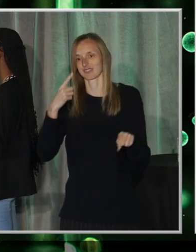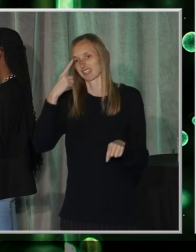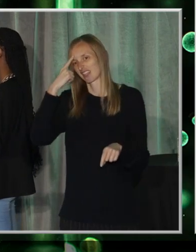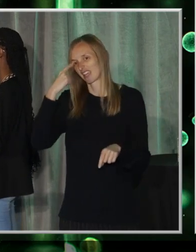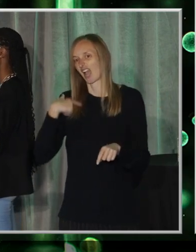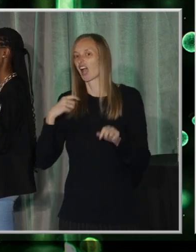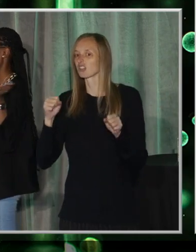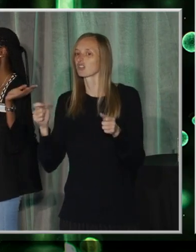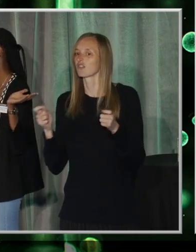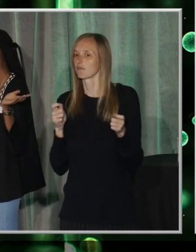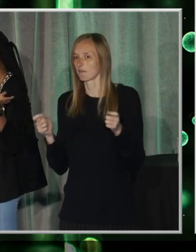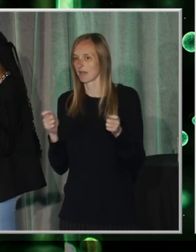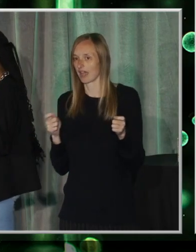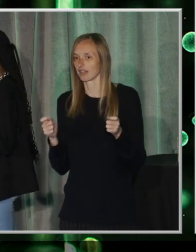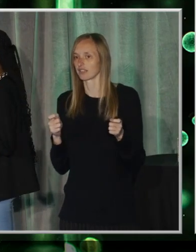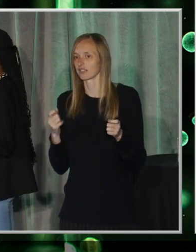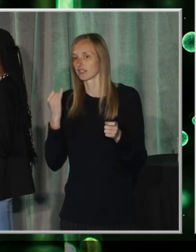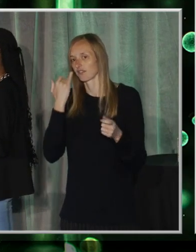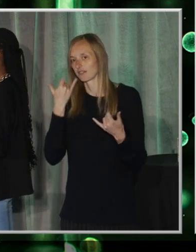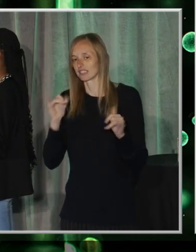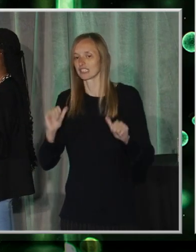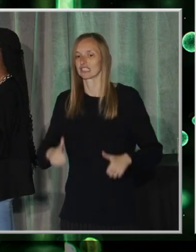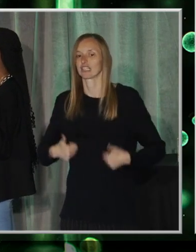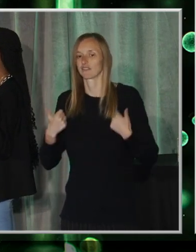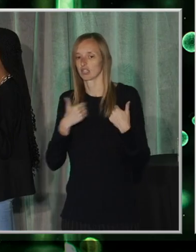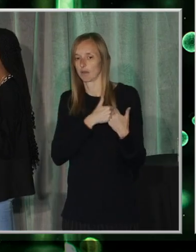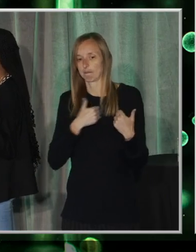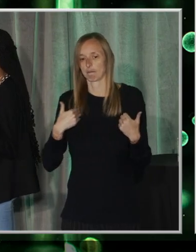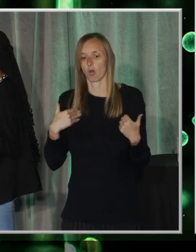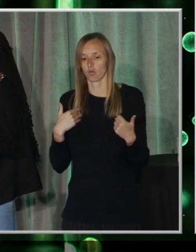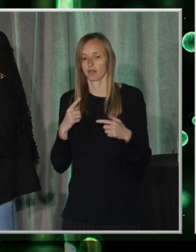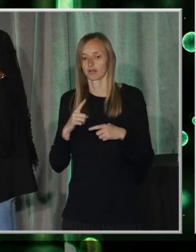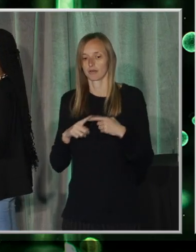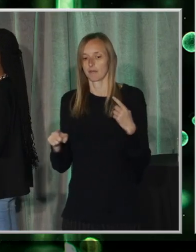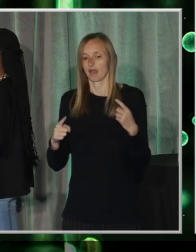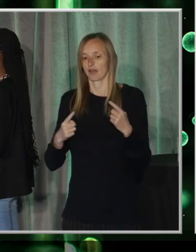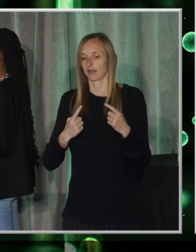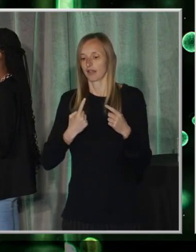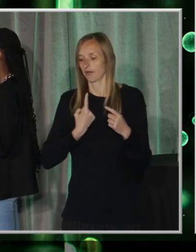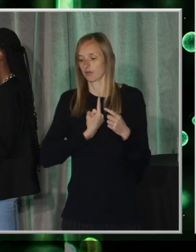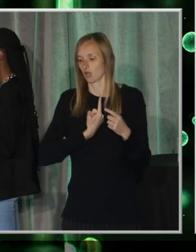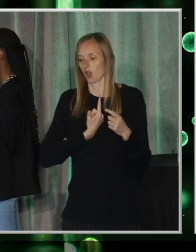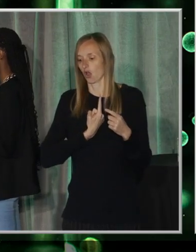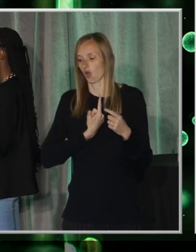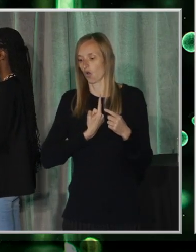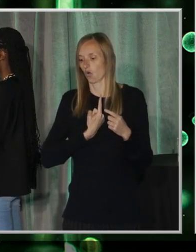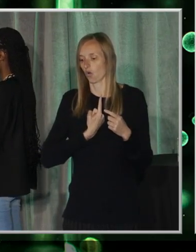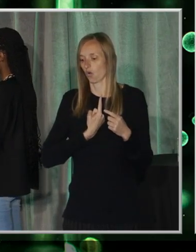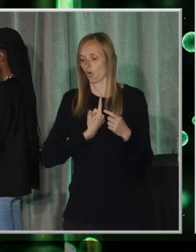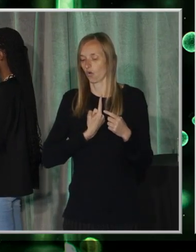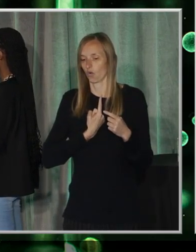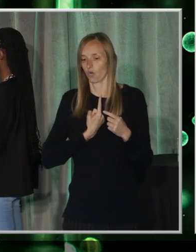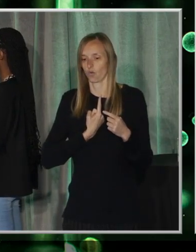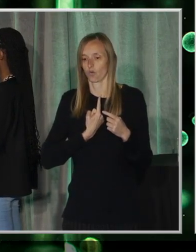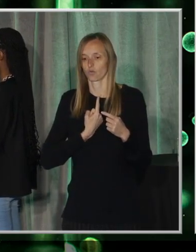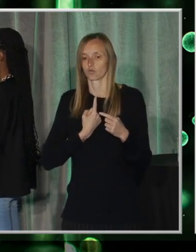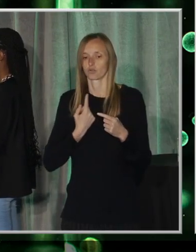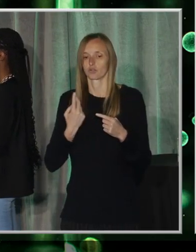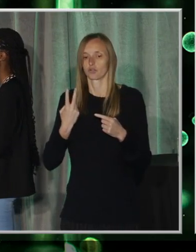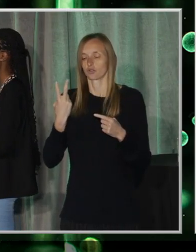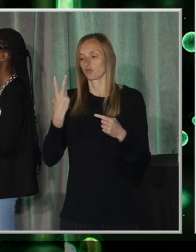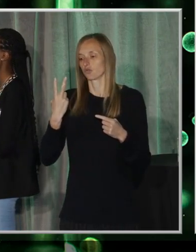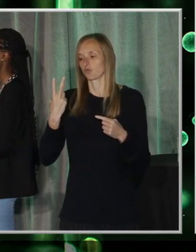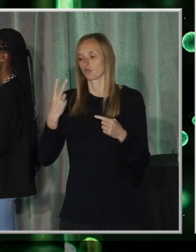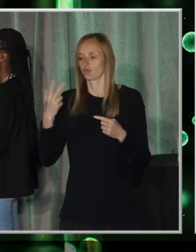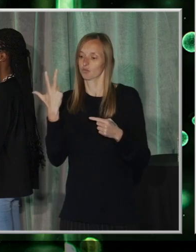I think I could have managed while I was still living in Poland, but as I was alone, Blaise and two other of my